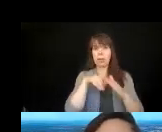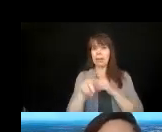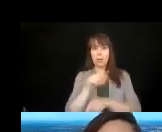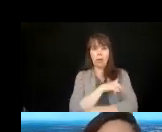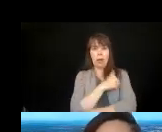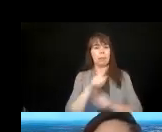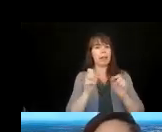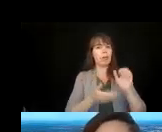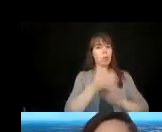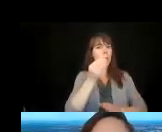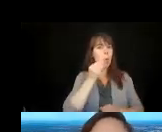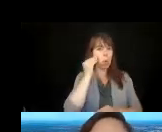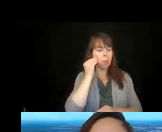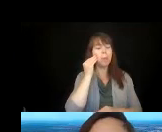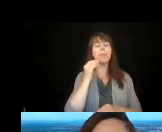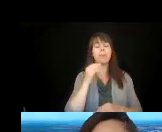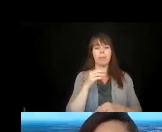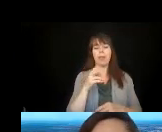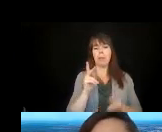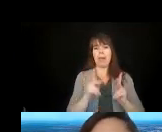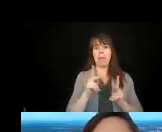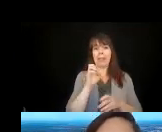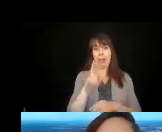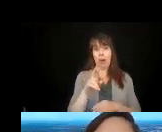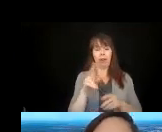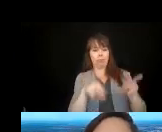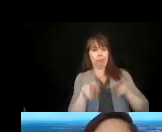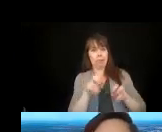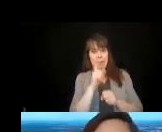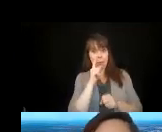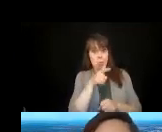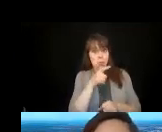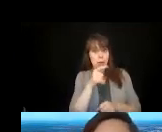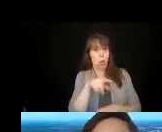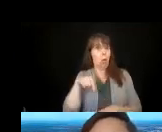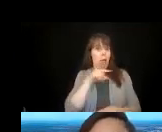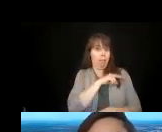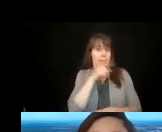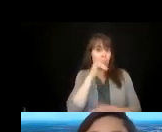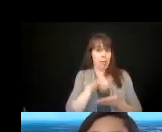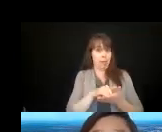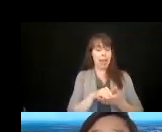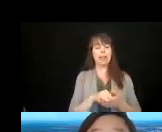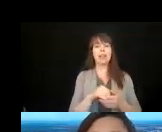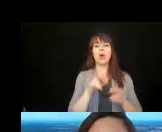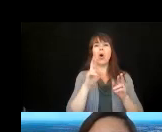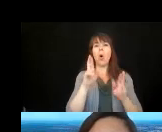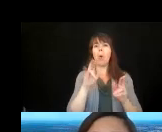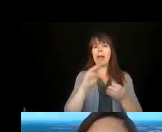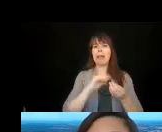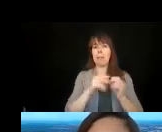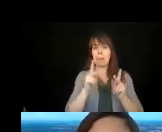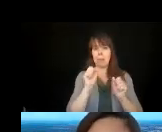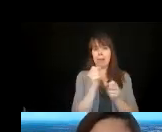our ED providers looking for these patients, as well as care managers in the ED looking for these patients. We're hoping to expand this population